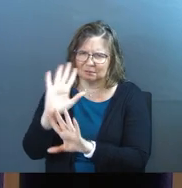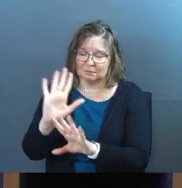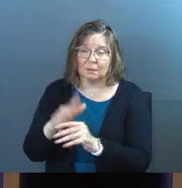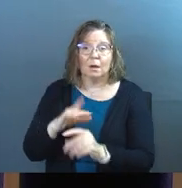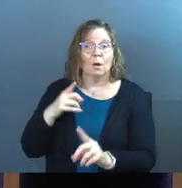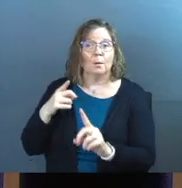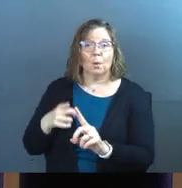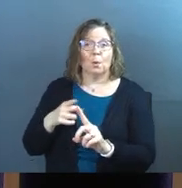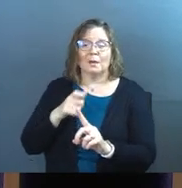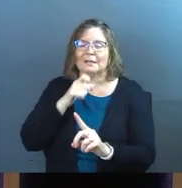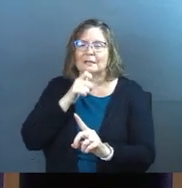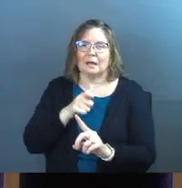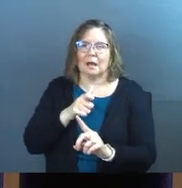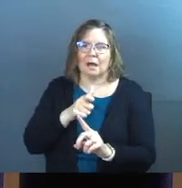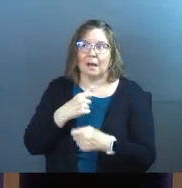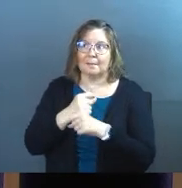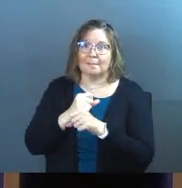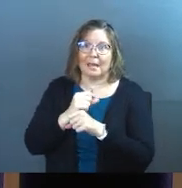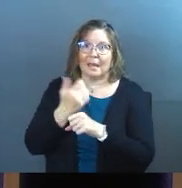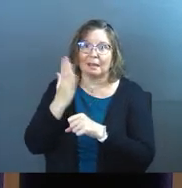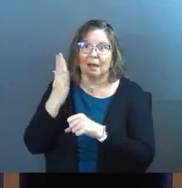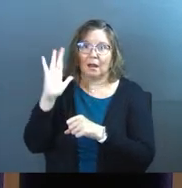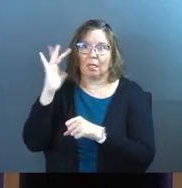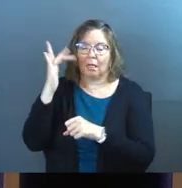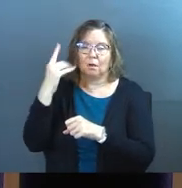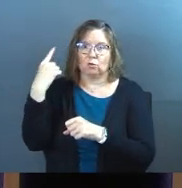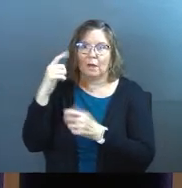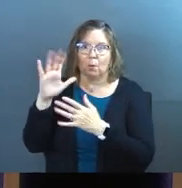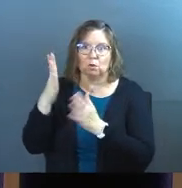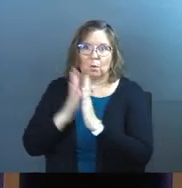The point is not drive God crazy with your prayers.